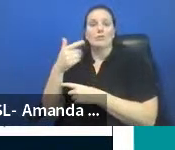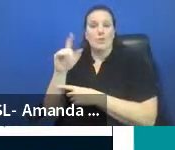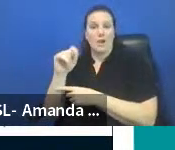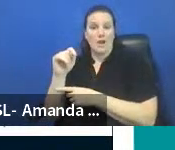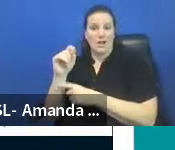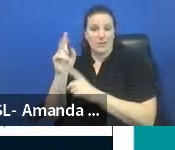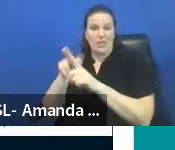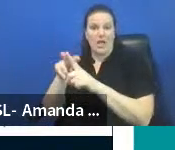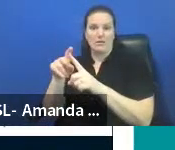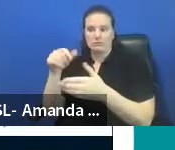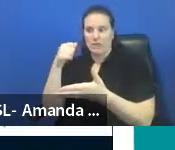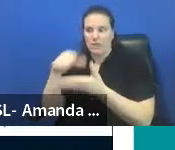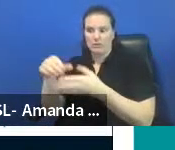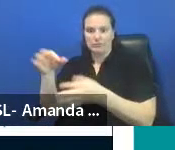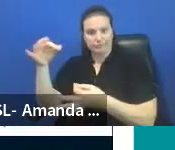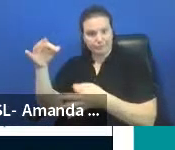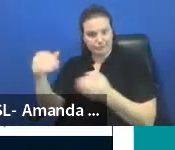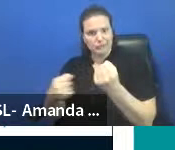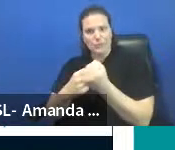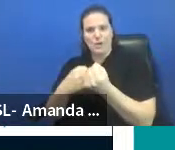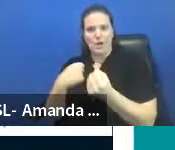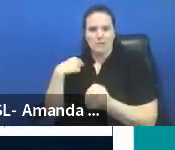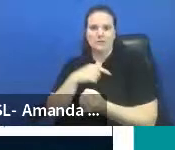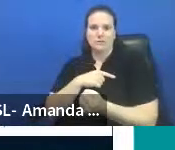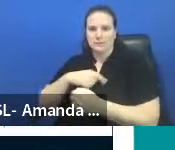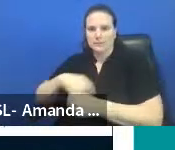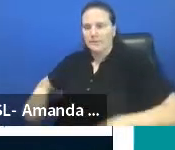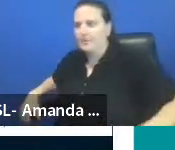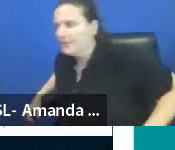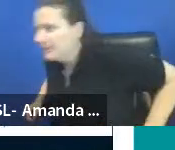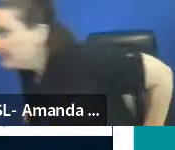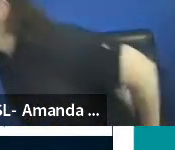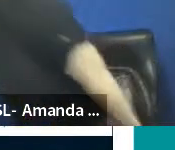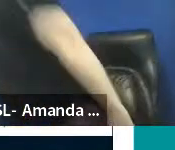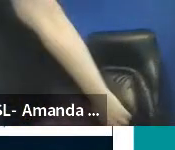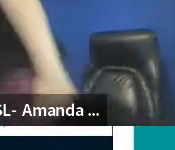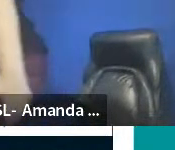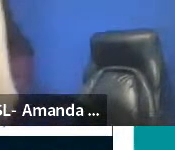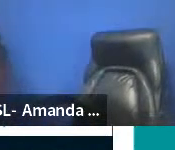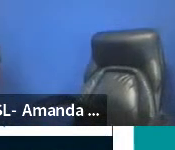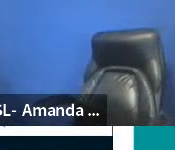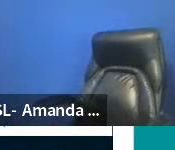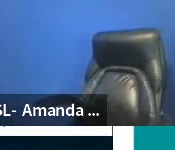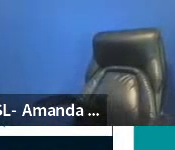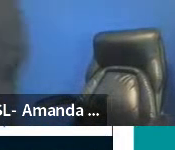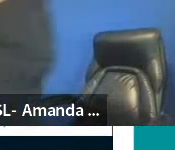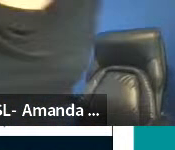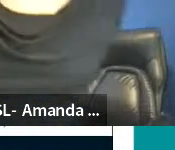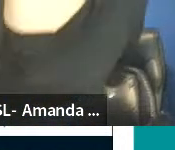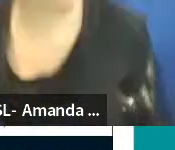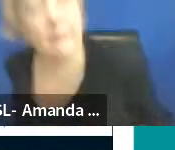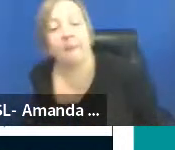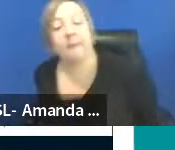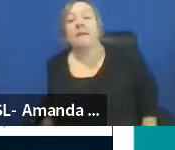application. And we had the White House infrastructure